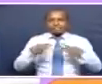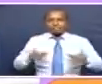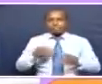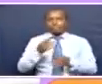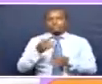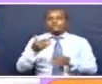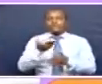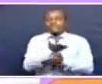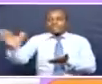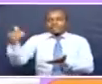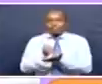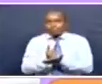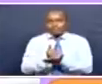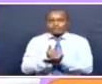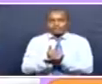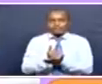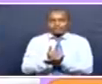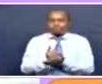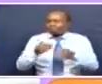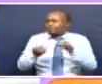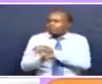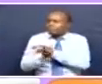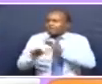Because they must have realized somewhere on the way